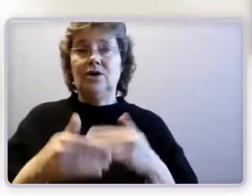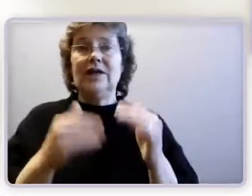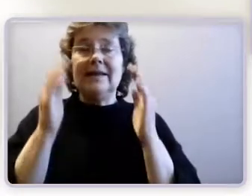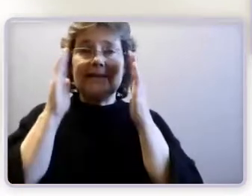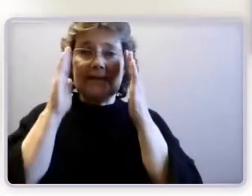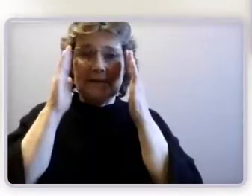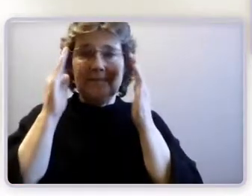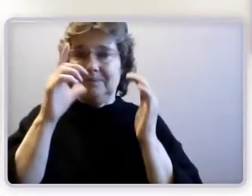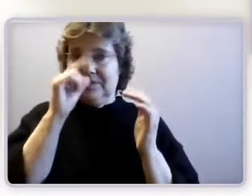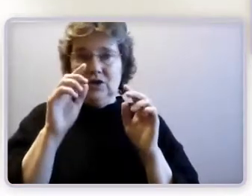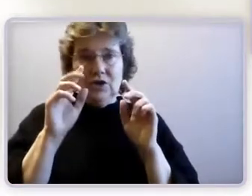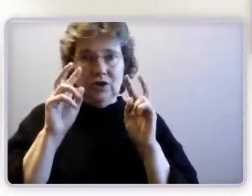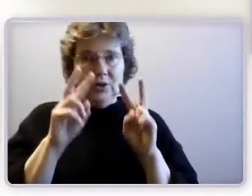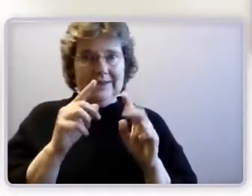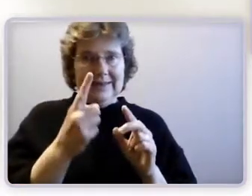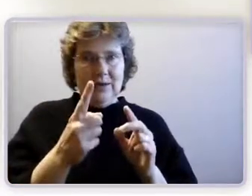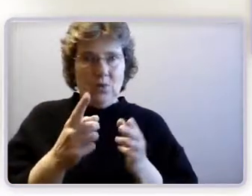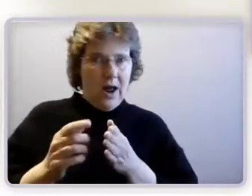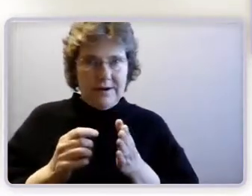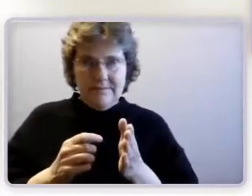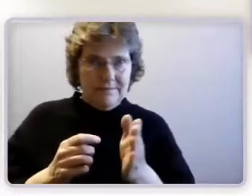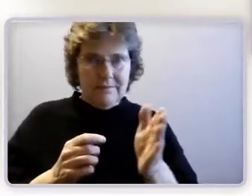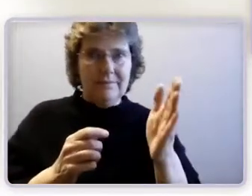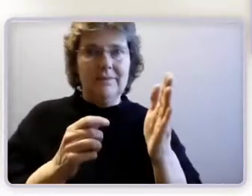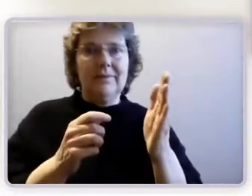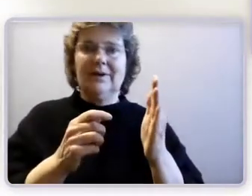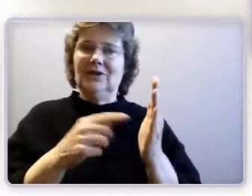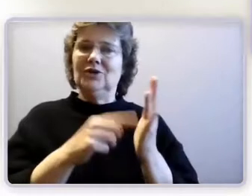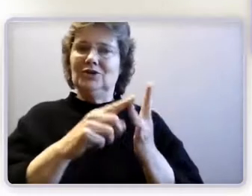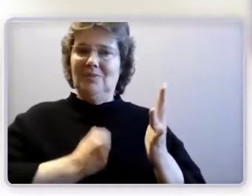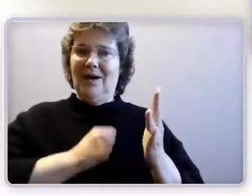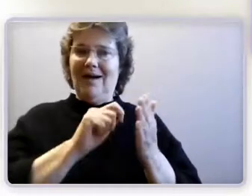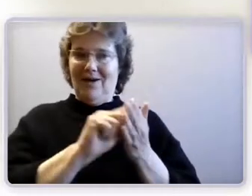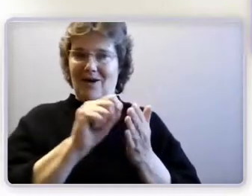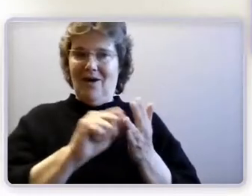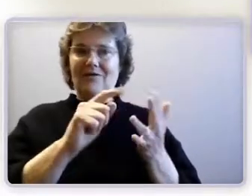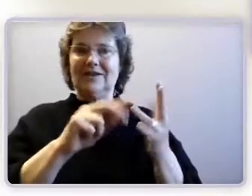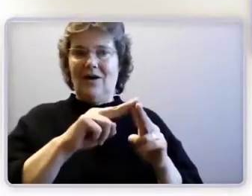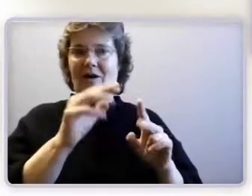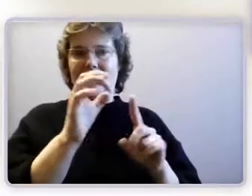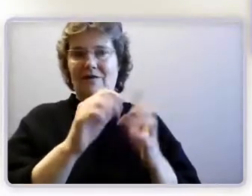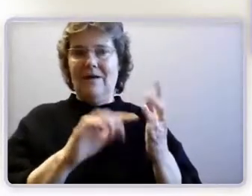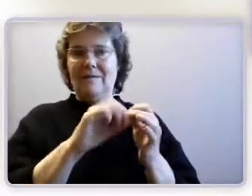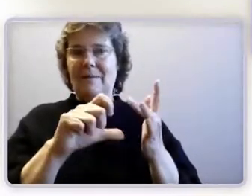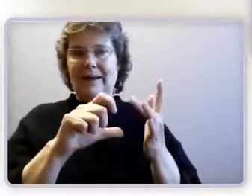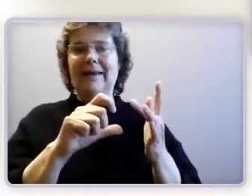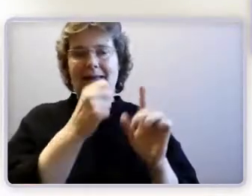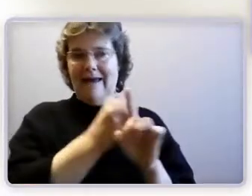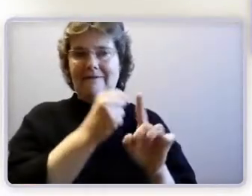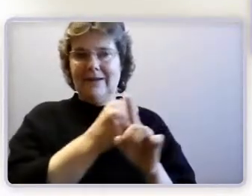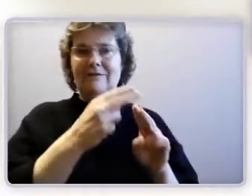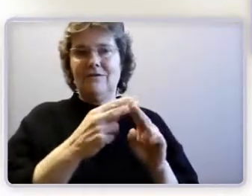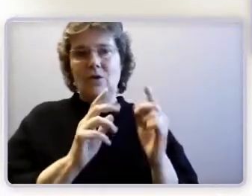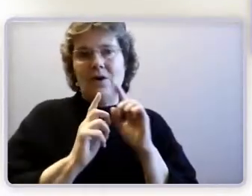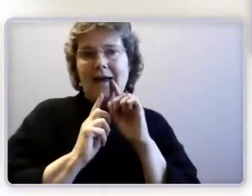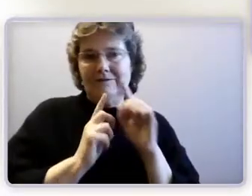to my office, the public advocate, to get advice. If you're ever in doubt and you're involved in potentially submitting an application